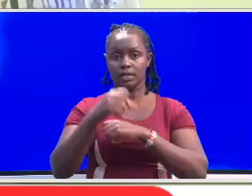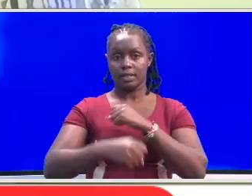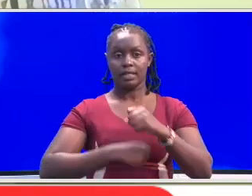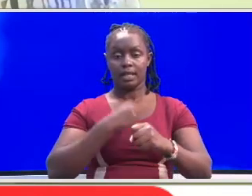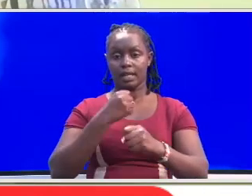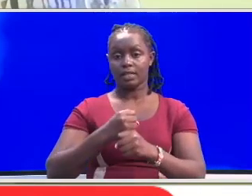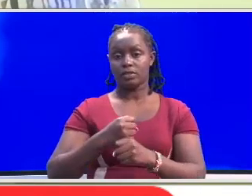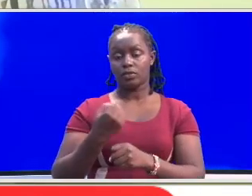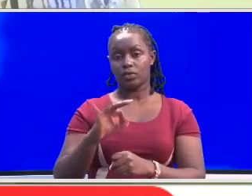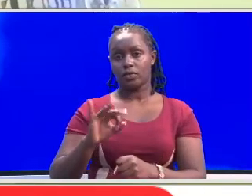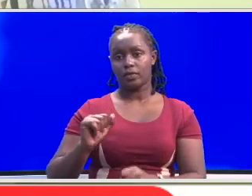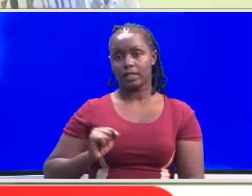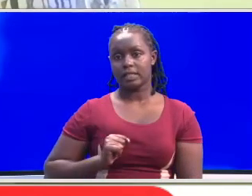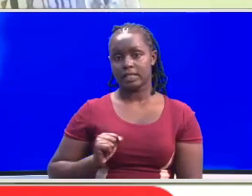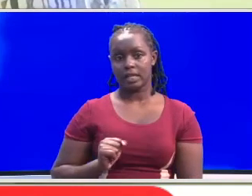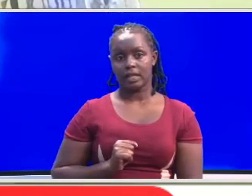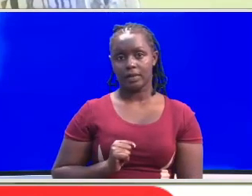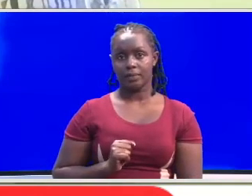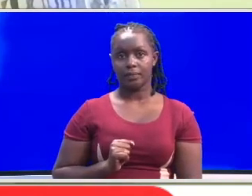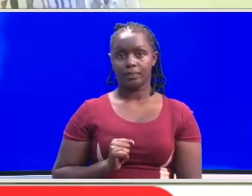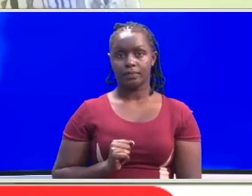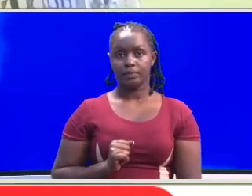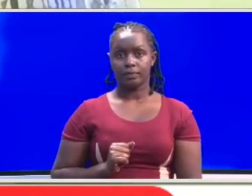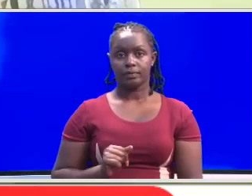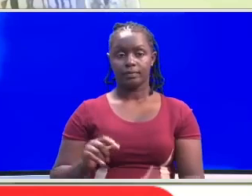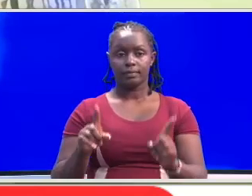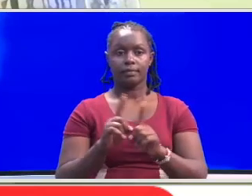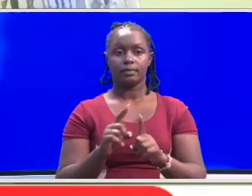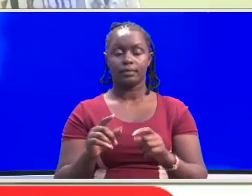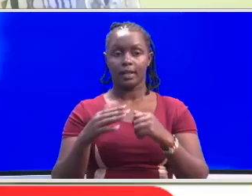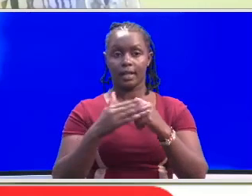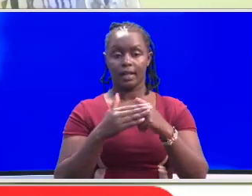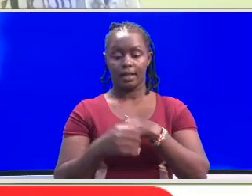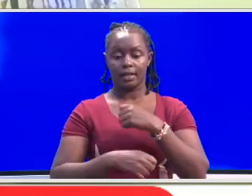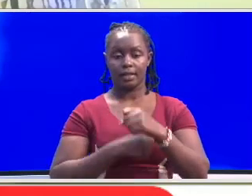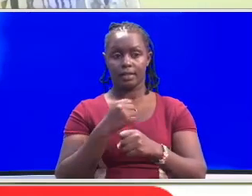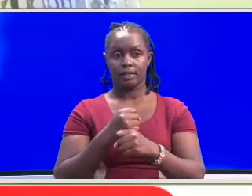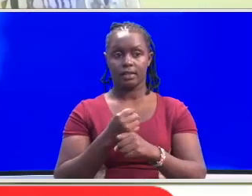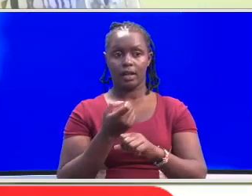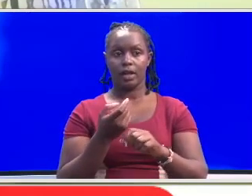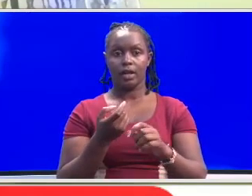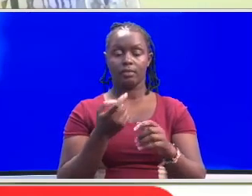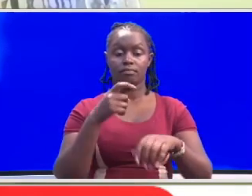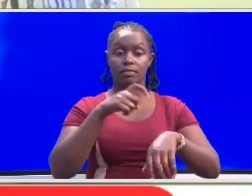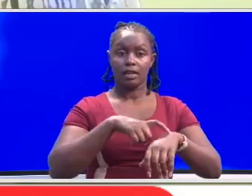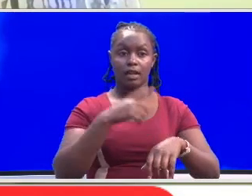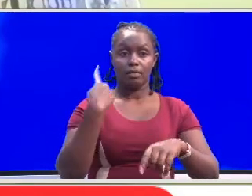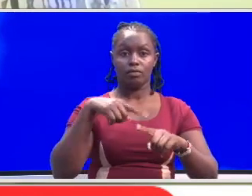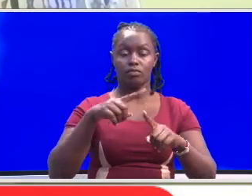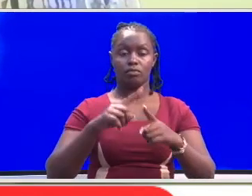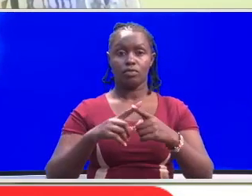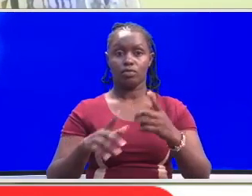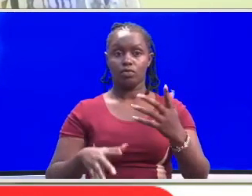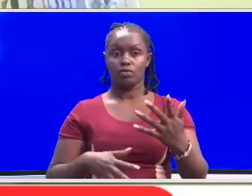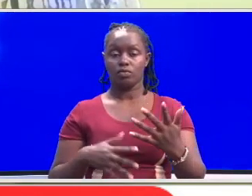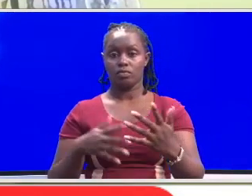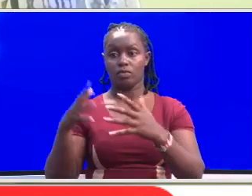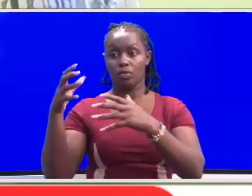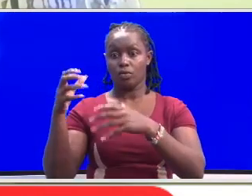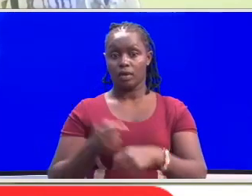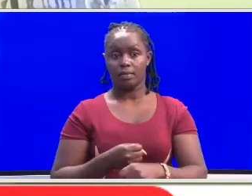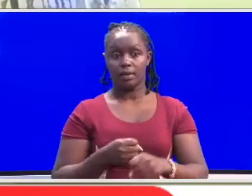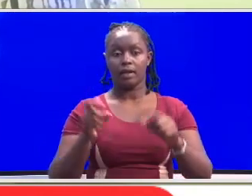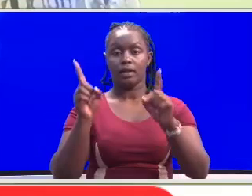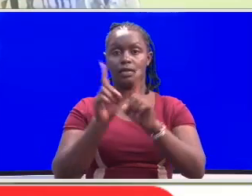dispute. The minor who was the complainant in this matter was aged 9 years at the time of the offense. As the passport certificate was produced